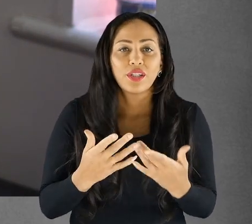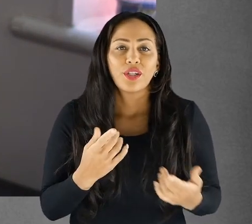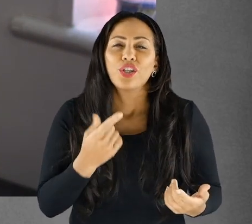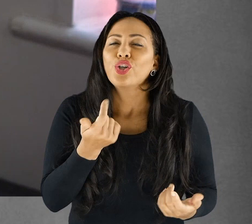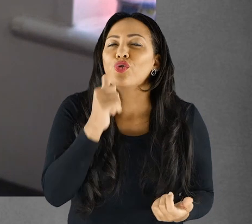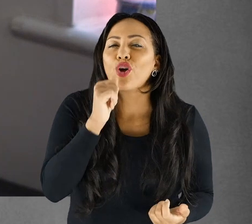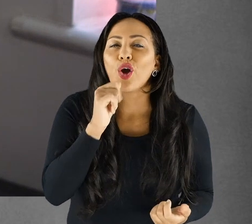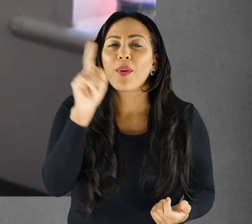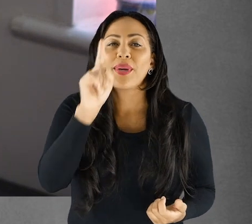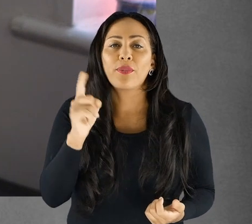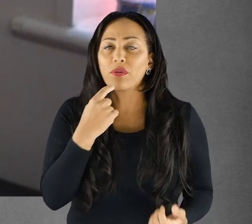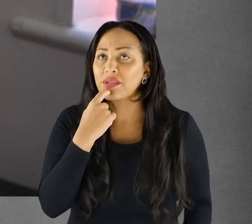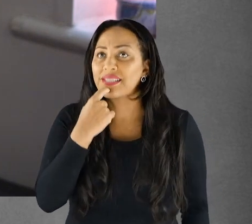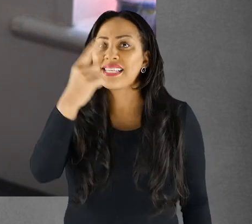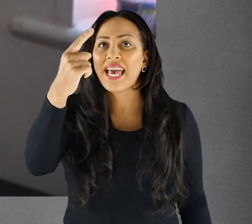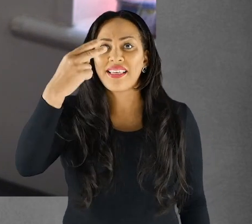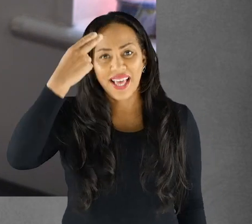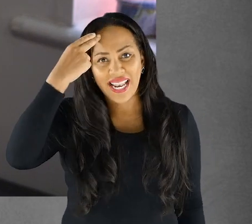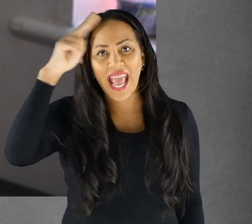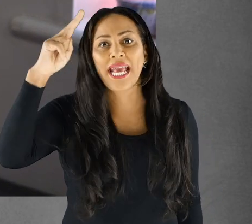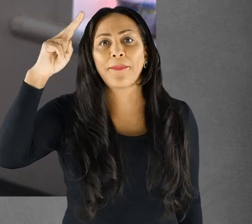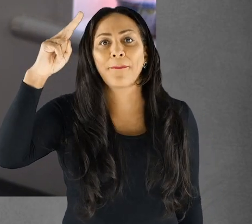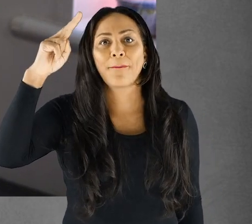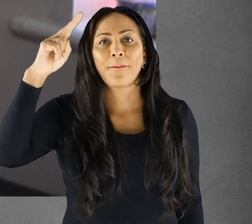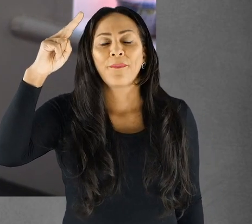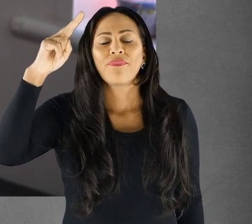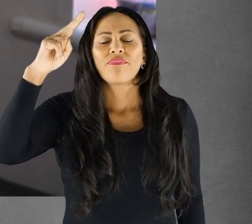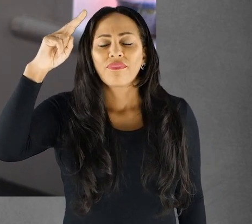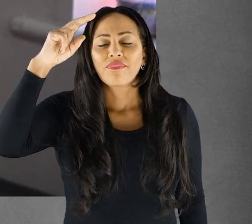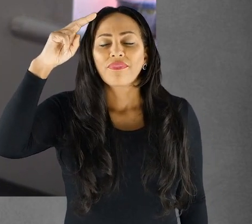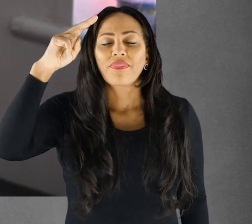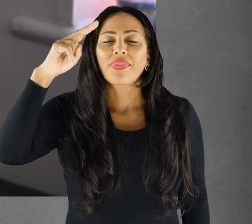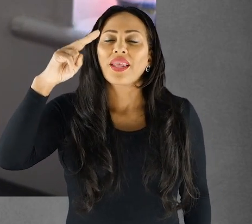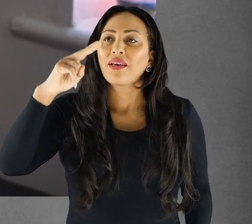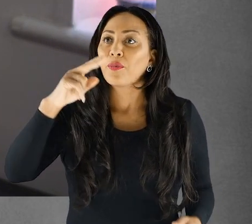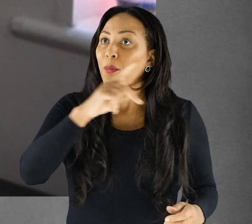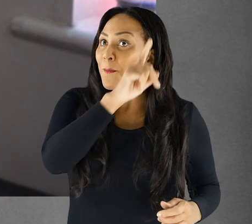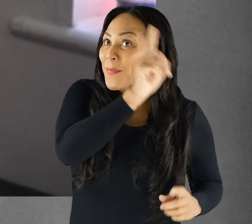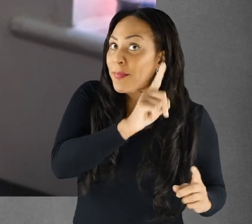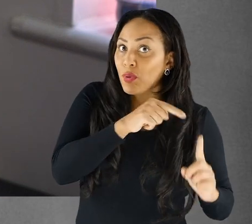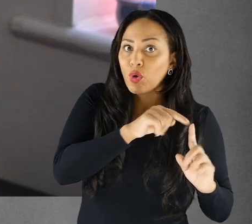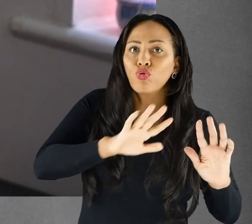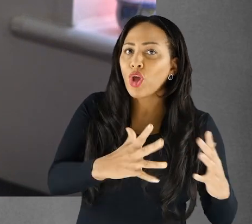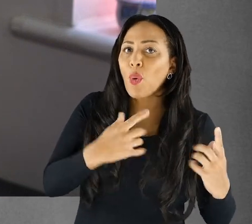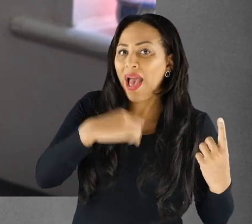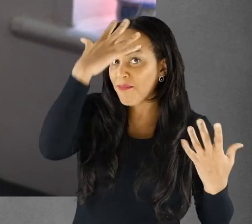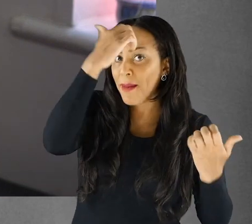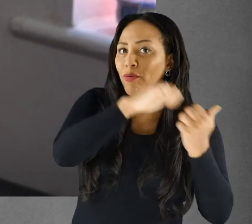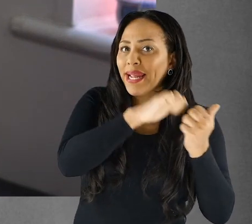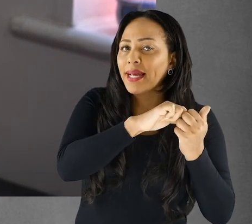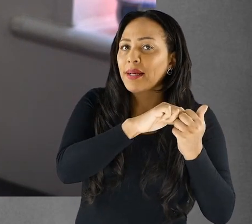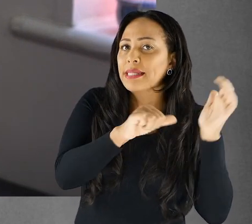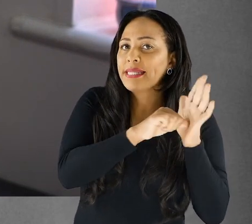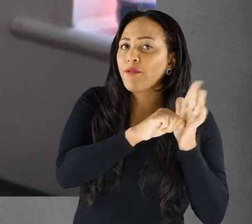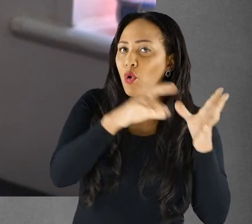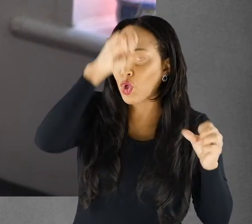idea is around how, with like say their name and things like that, it's very difficult for memory, people